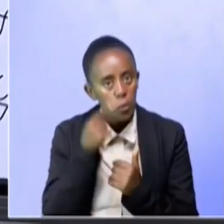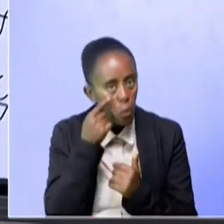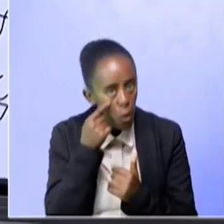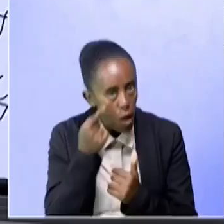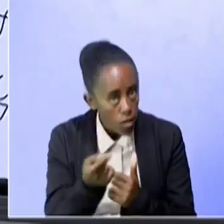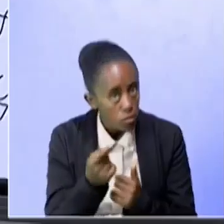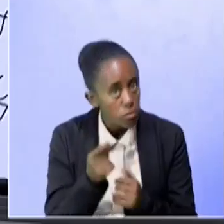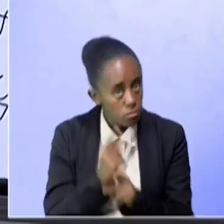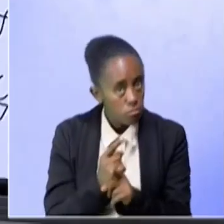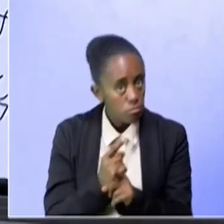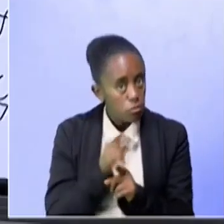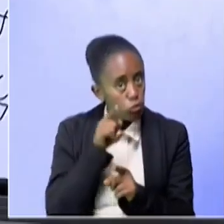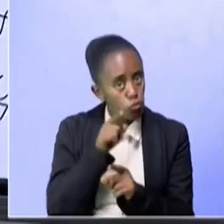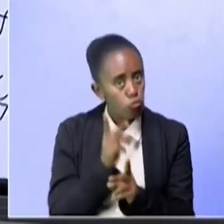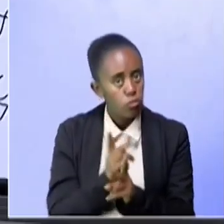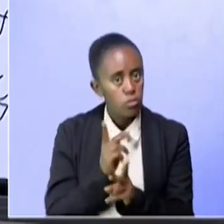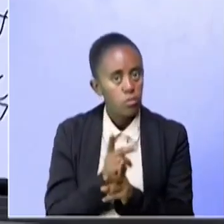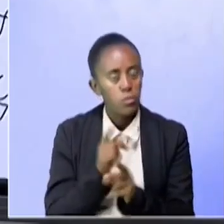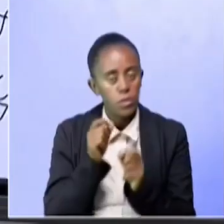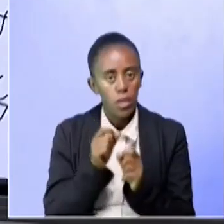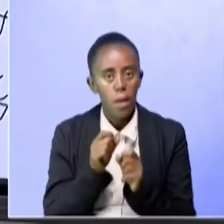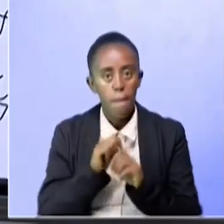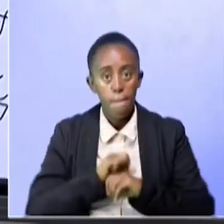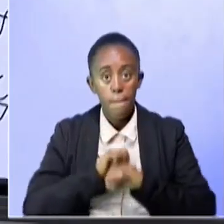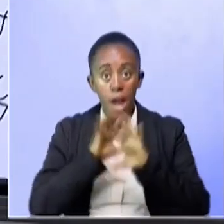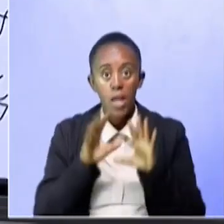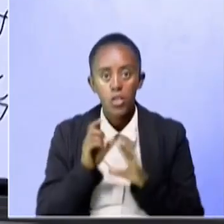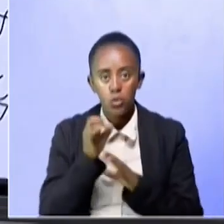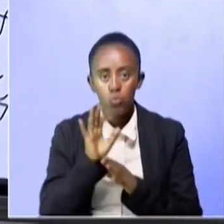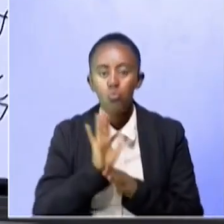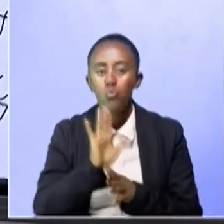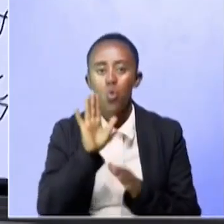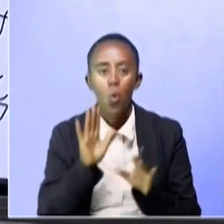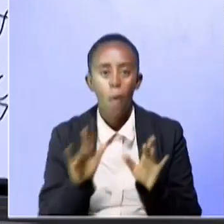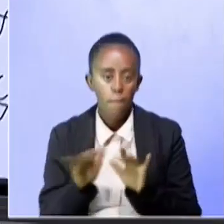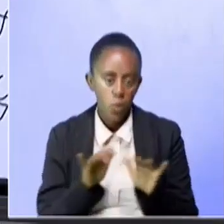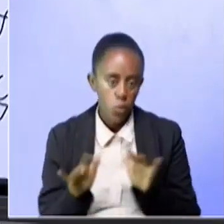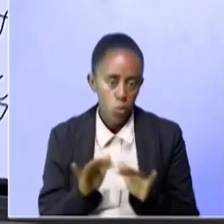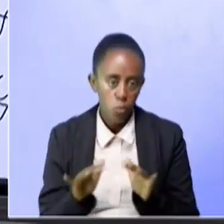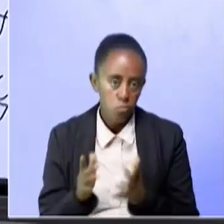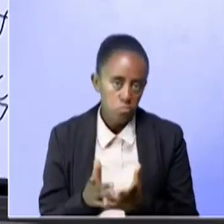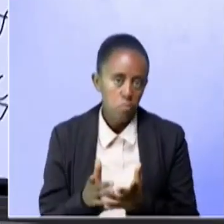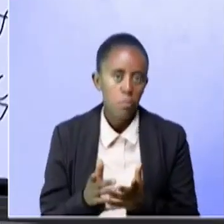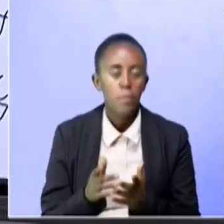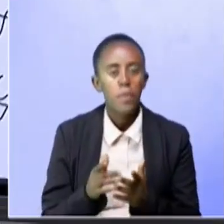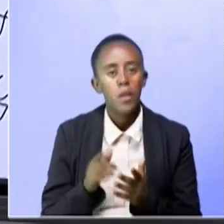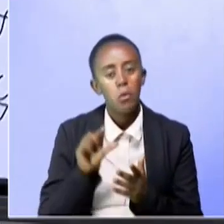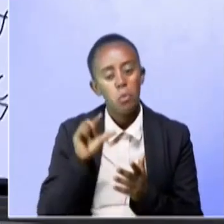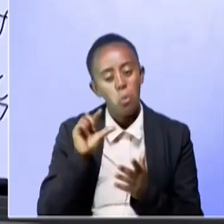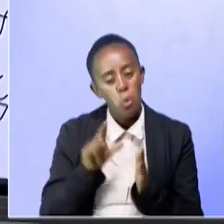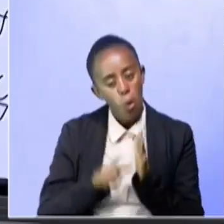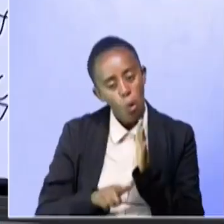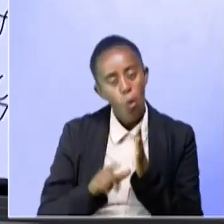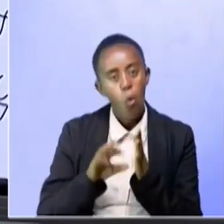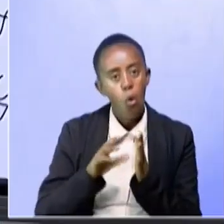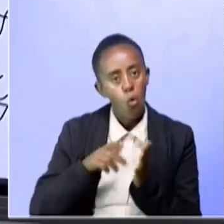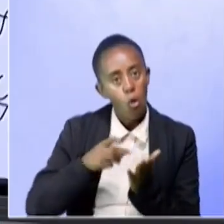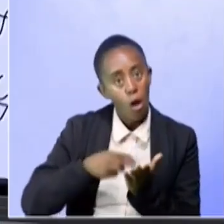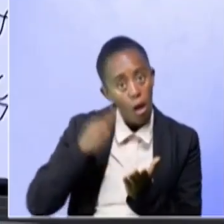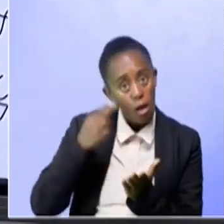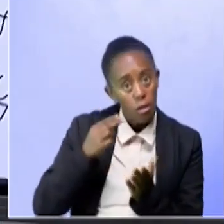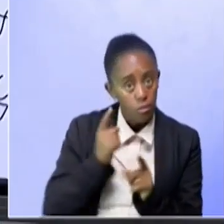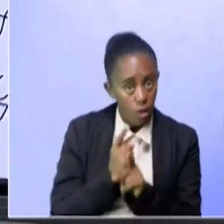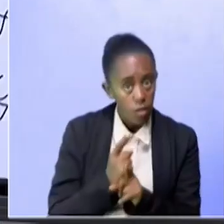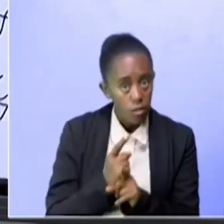right? You should keep the brightness of your computer, either to make it that is low or that is high,